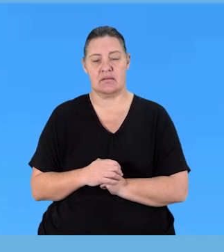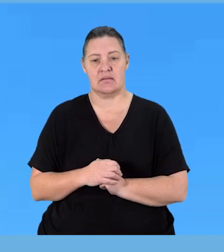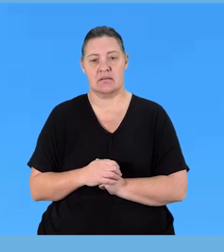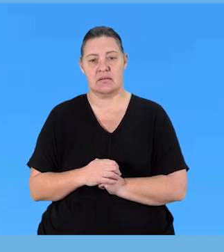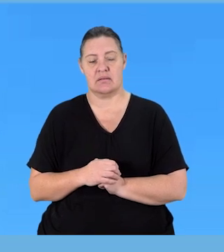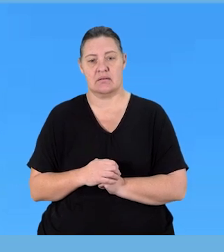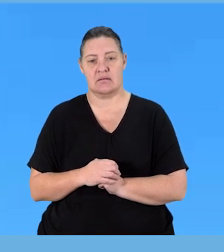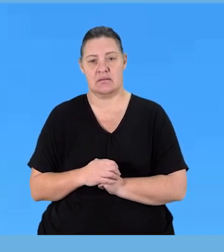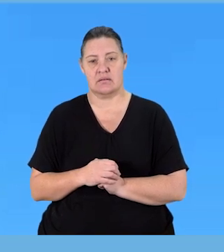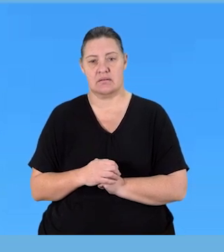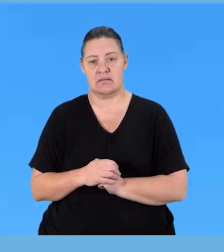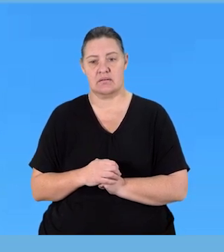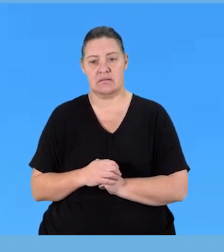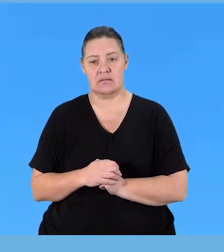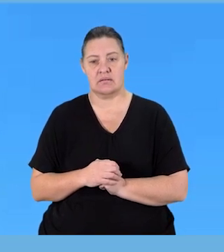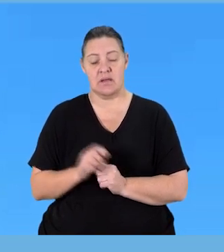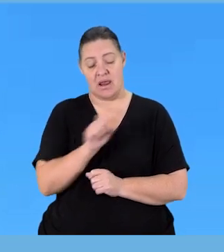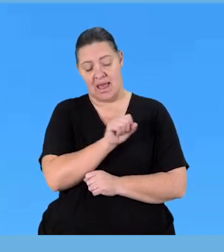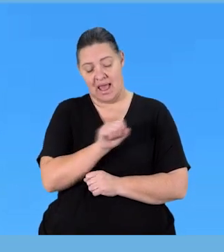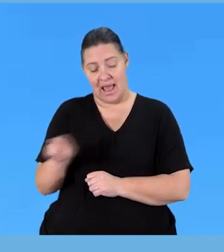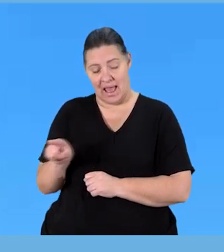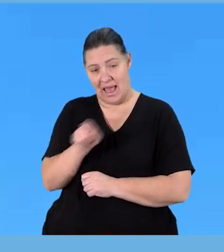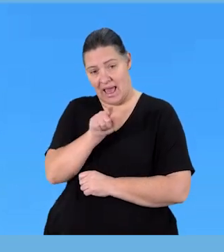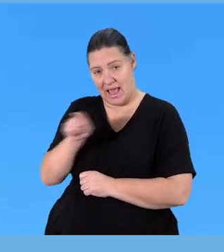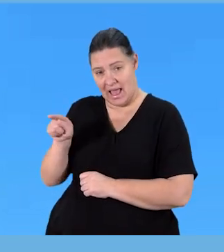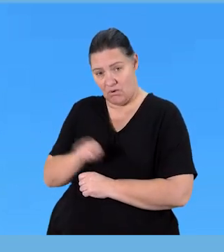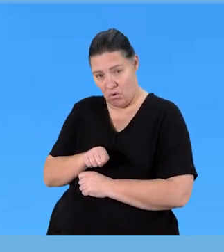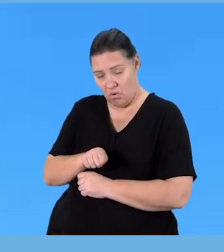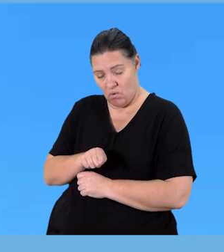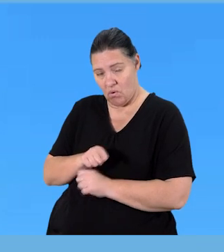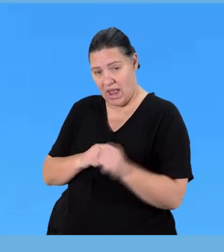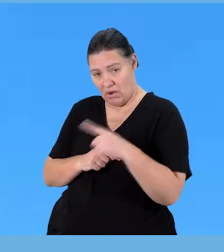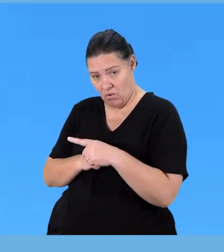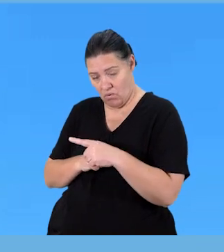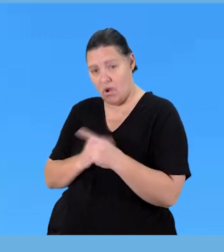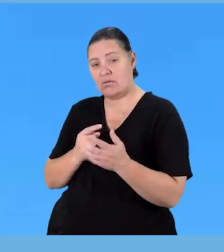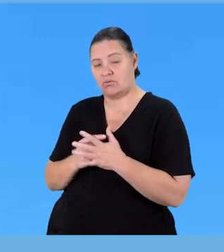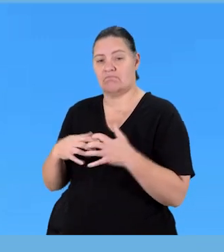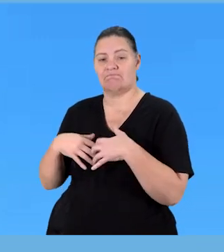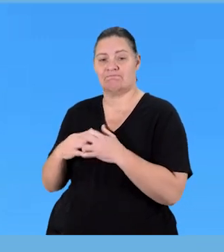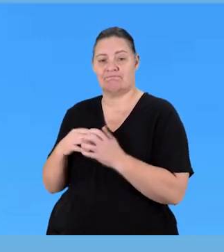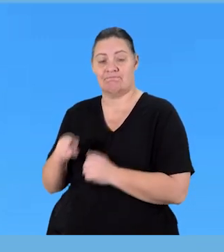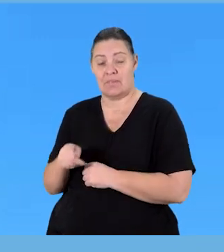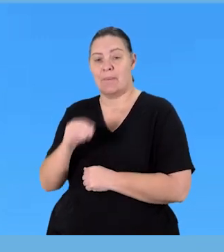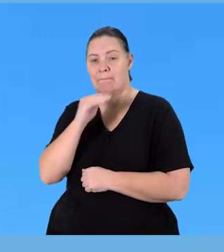Remember, reacting to form, it is an arrow, reacts to form calcium